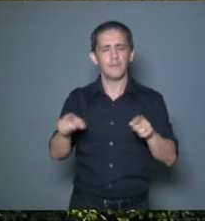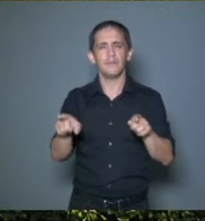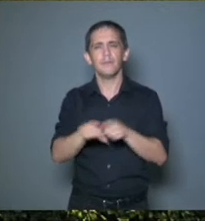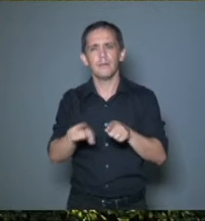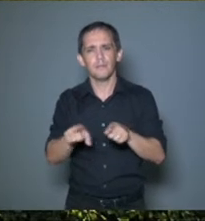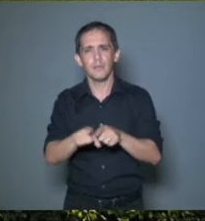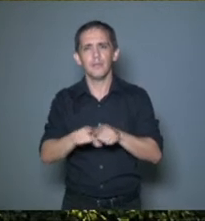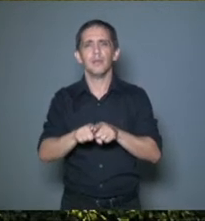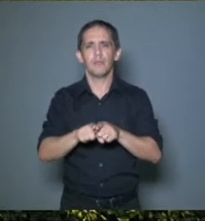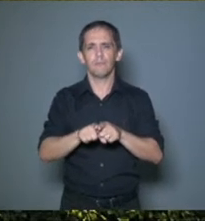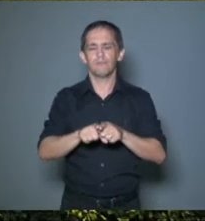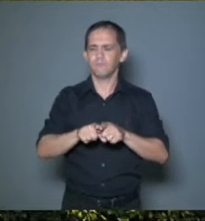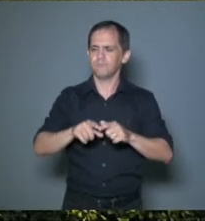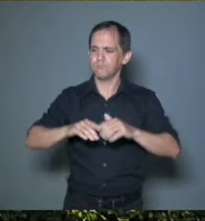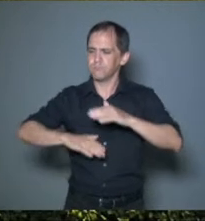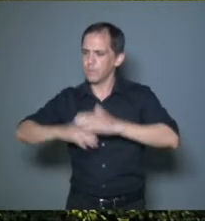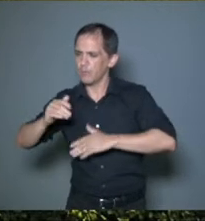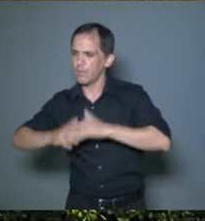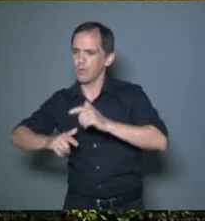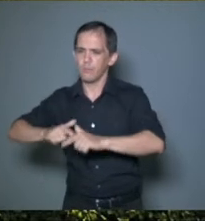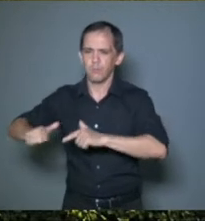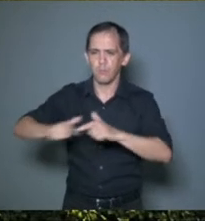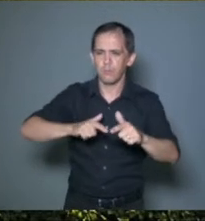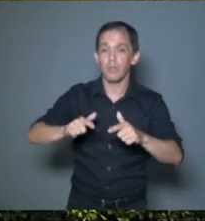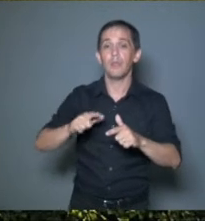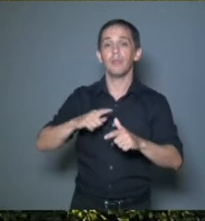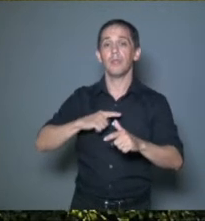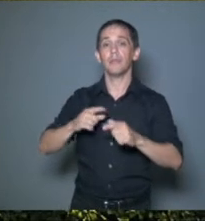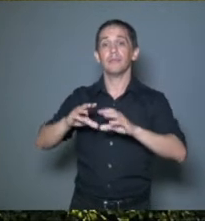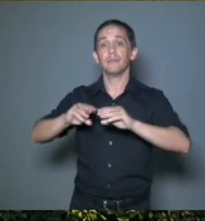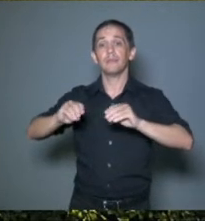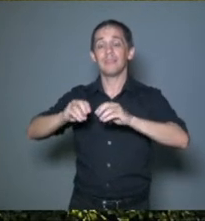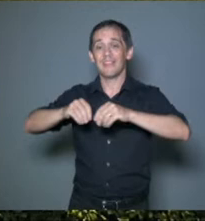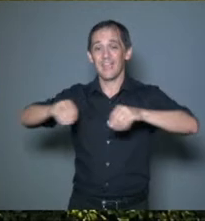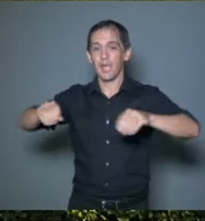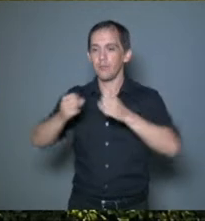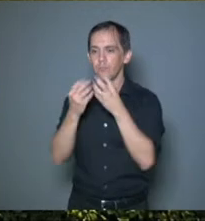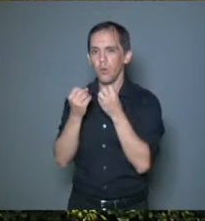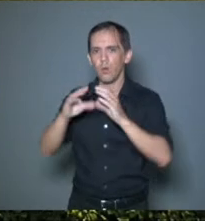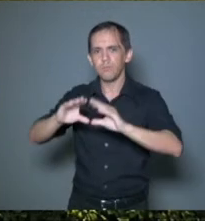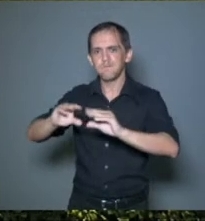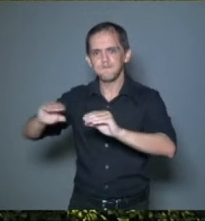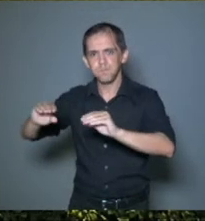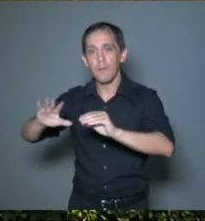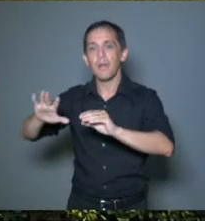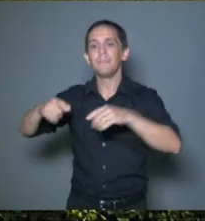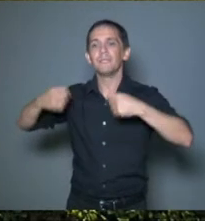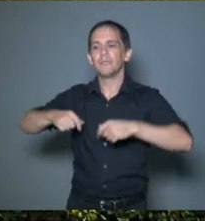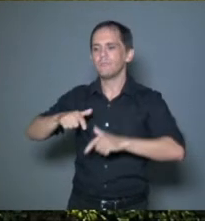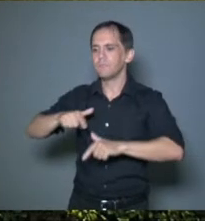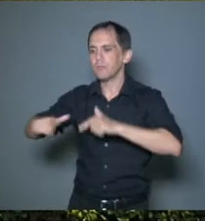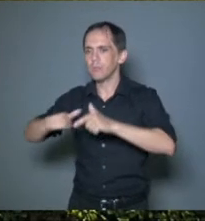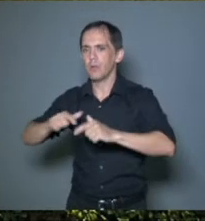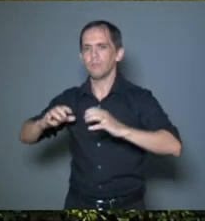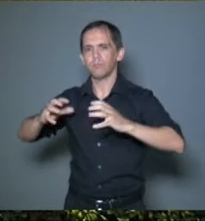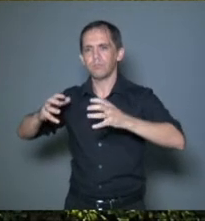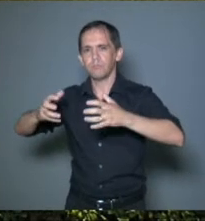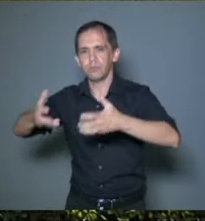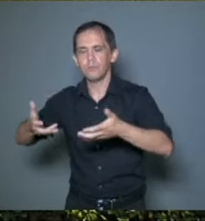all, efficiency in execution. It's not enough to have mature area. If you do not have